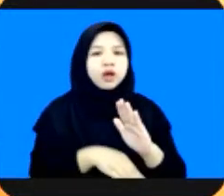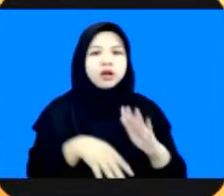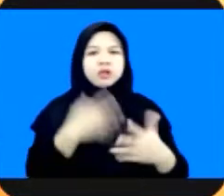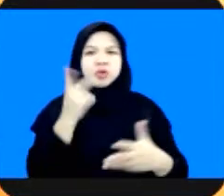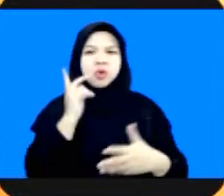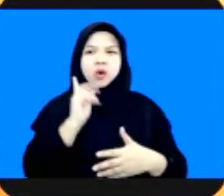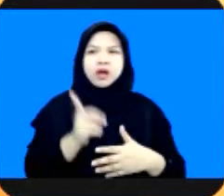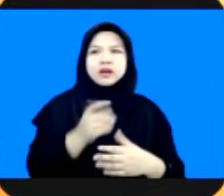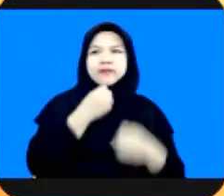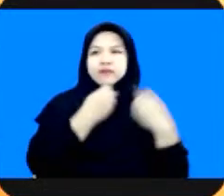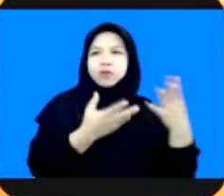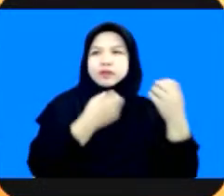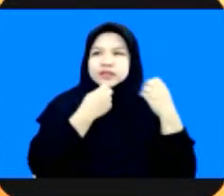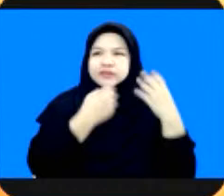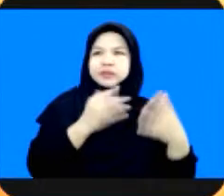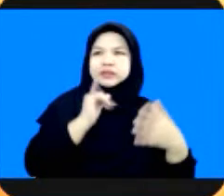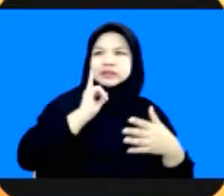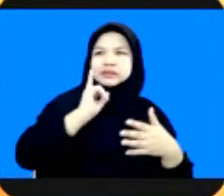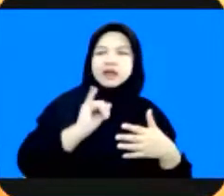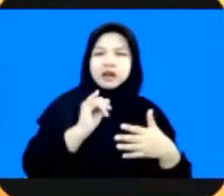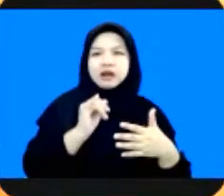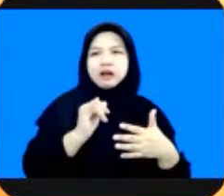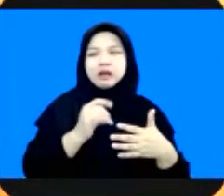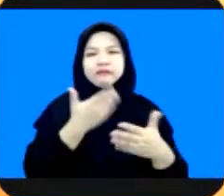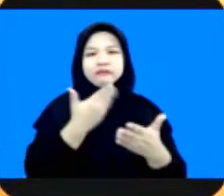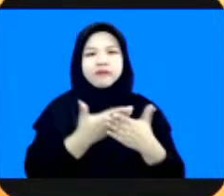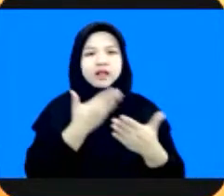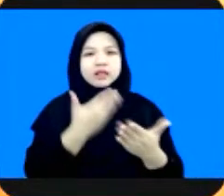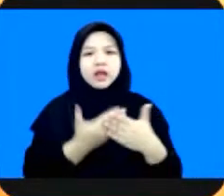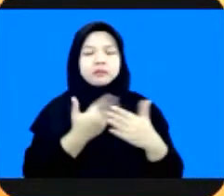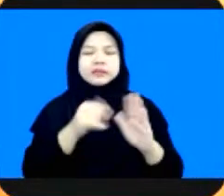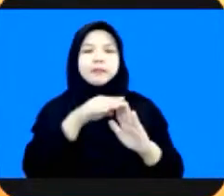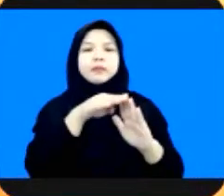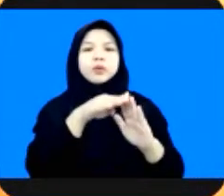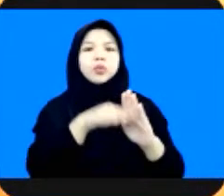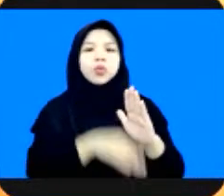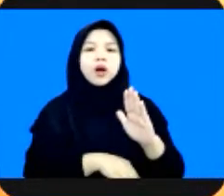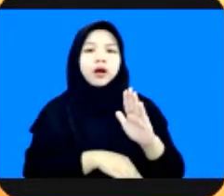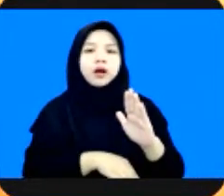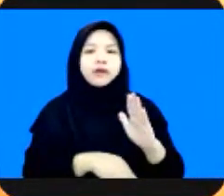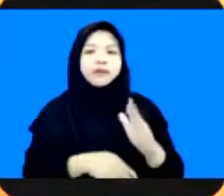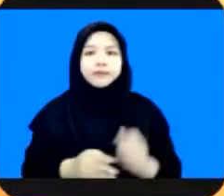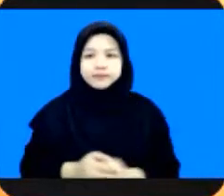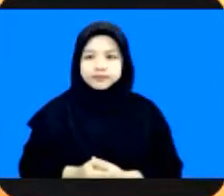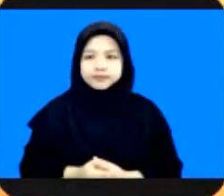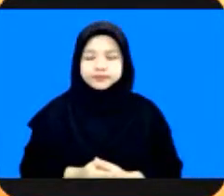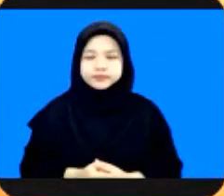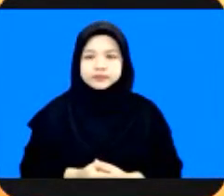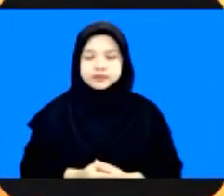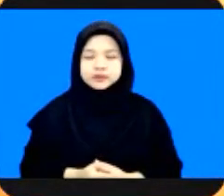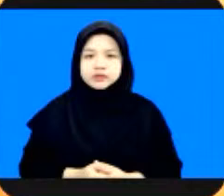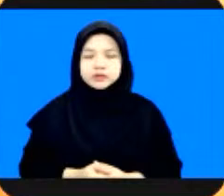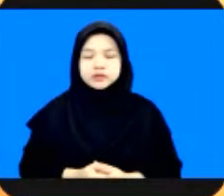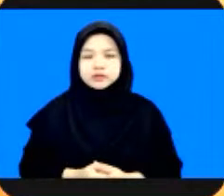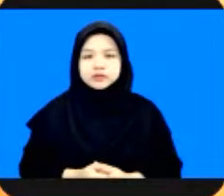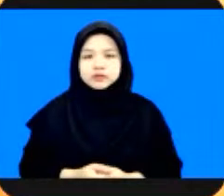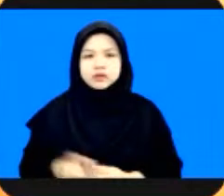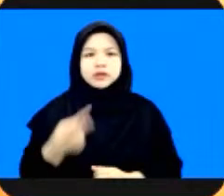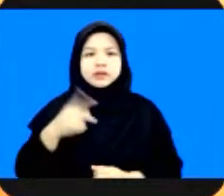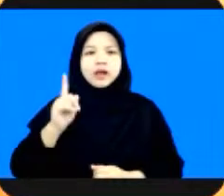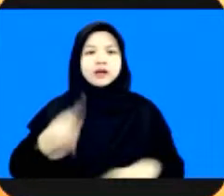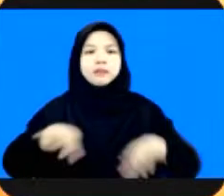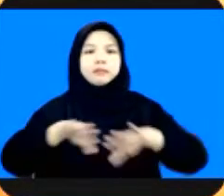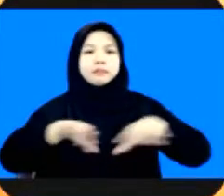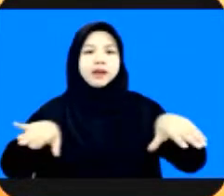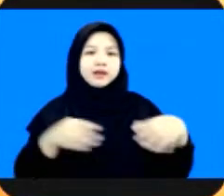want to mention in terms of our policy is, so we differentiate between misinformation and disinformation, right? So misinformation